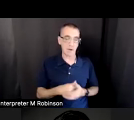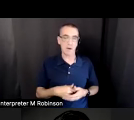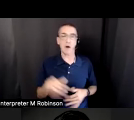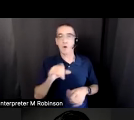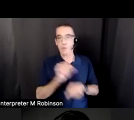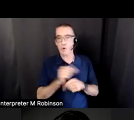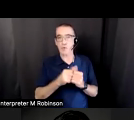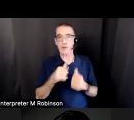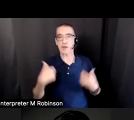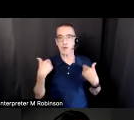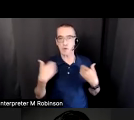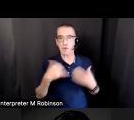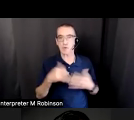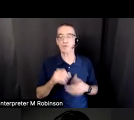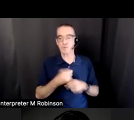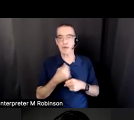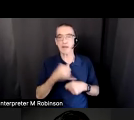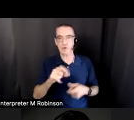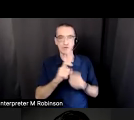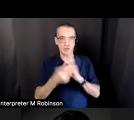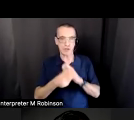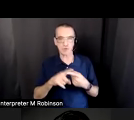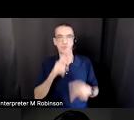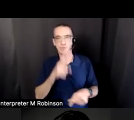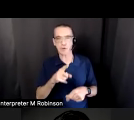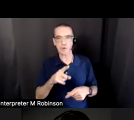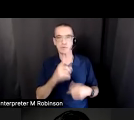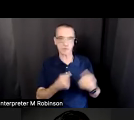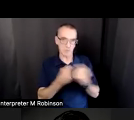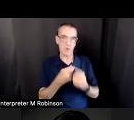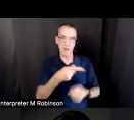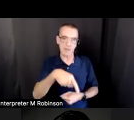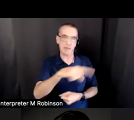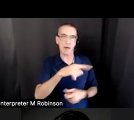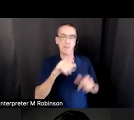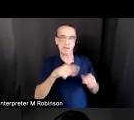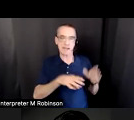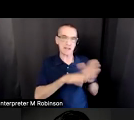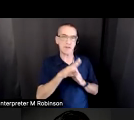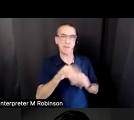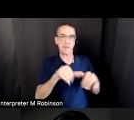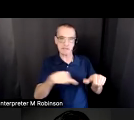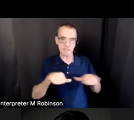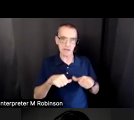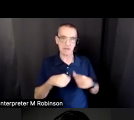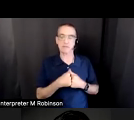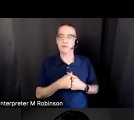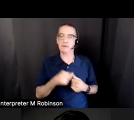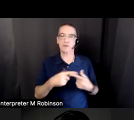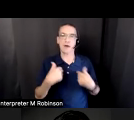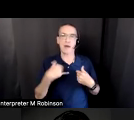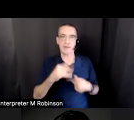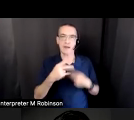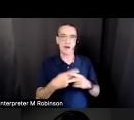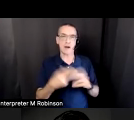with youth to make those changes and to really support them as they develop the spaces to have those